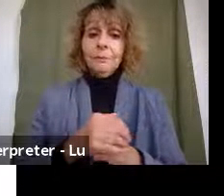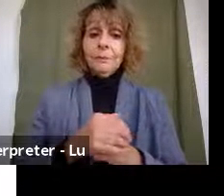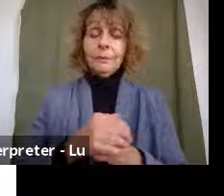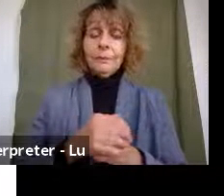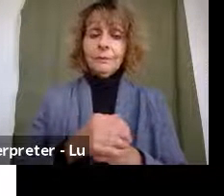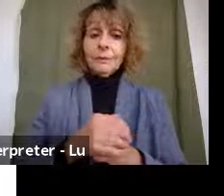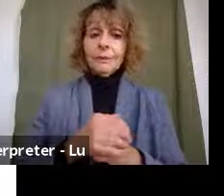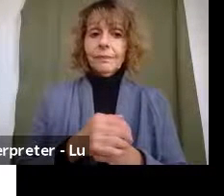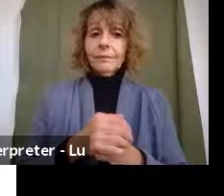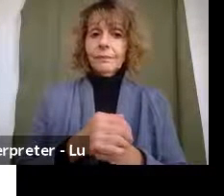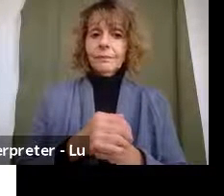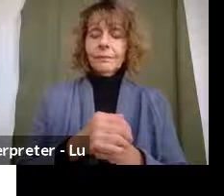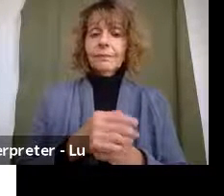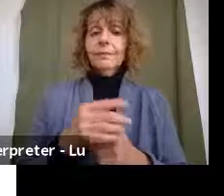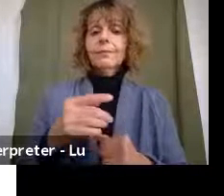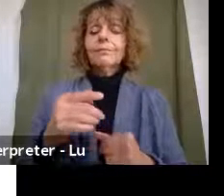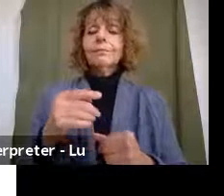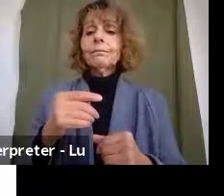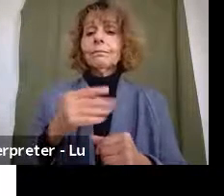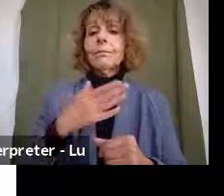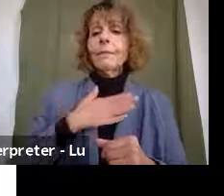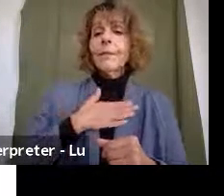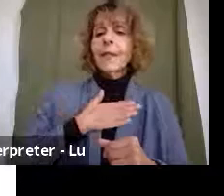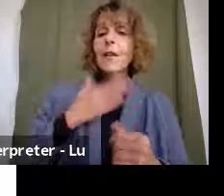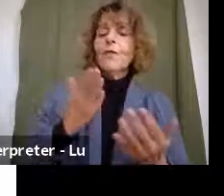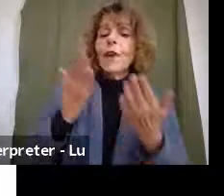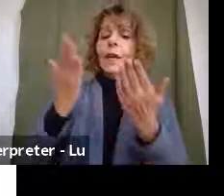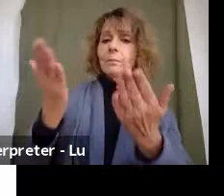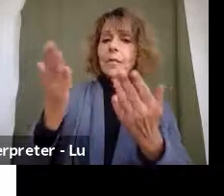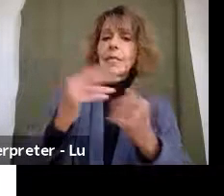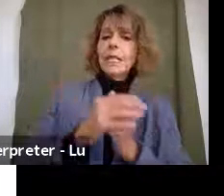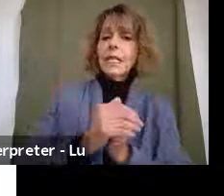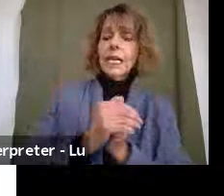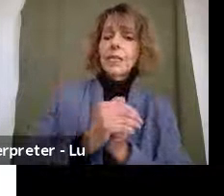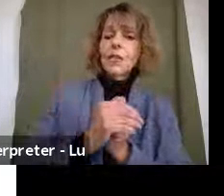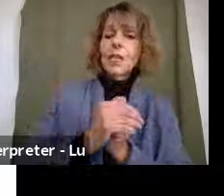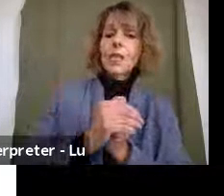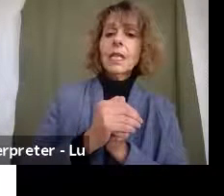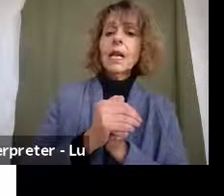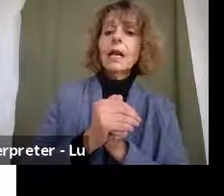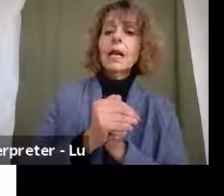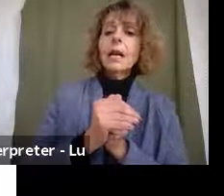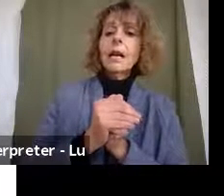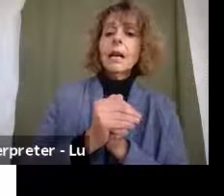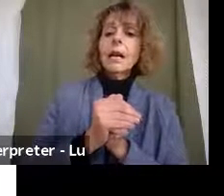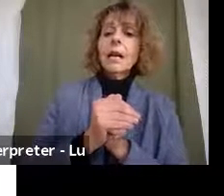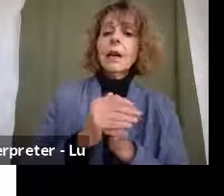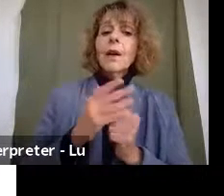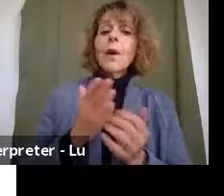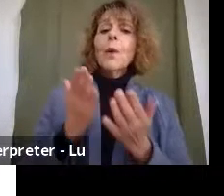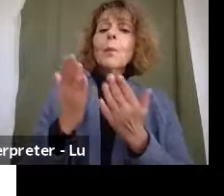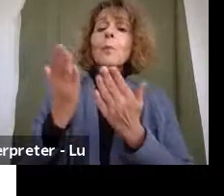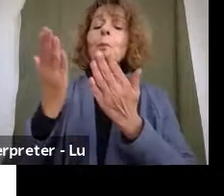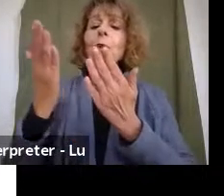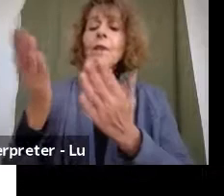we recommend going a step further and providing a large print section, 18 to